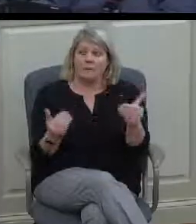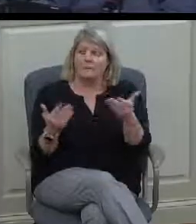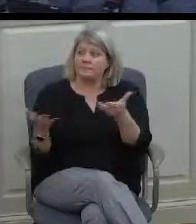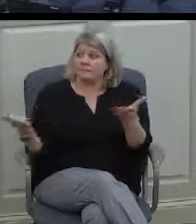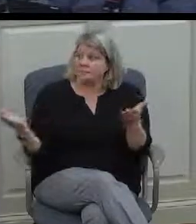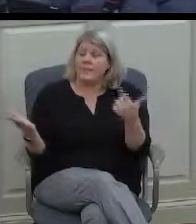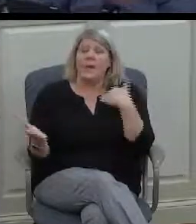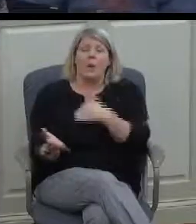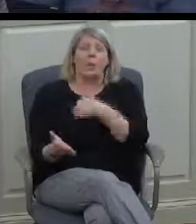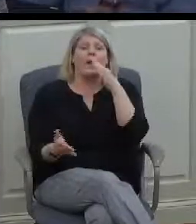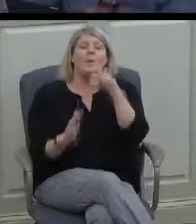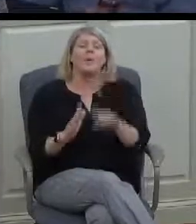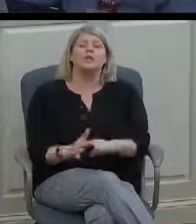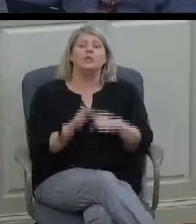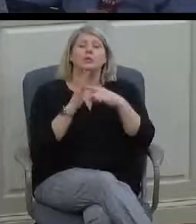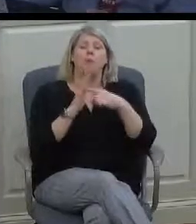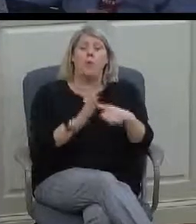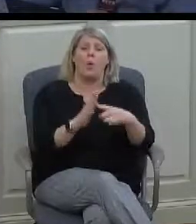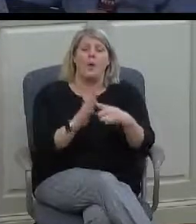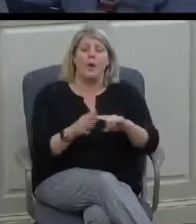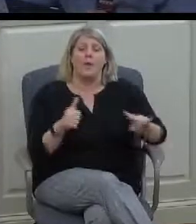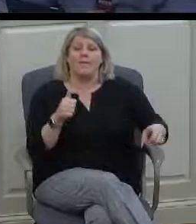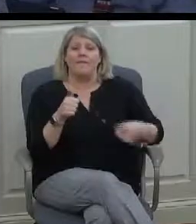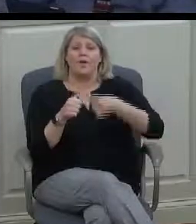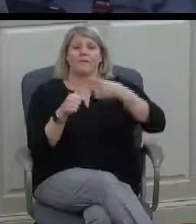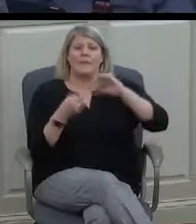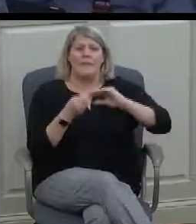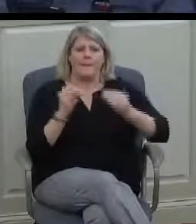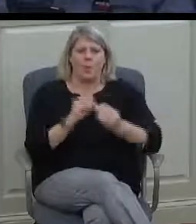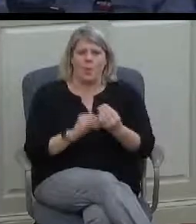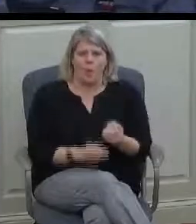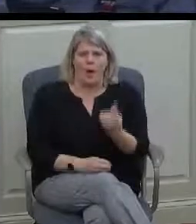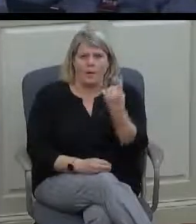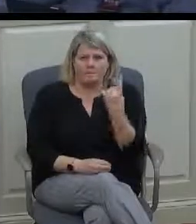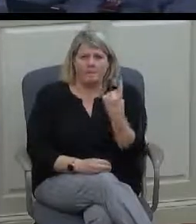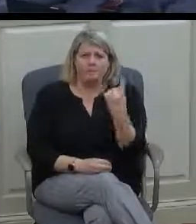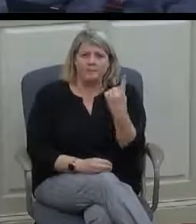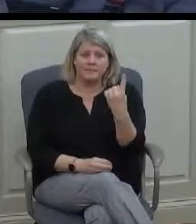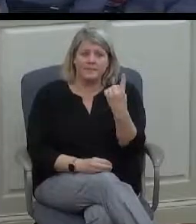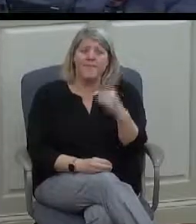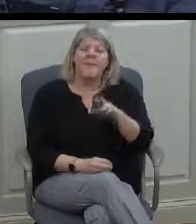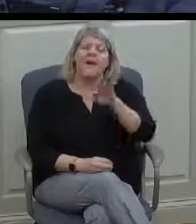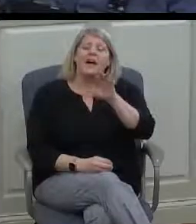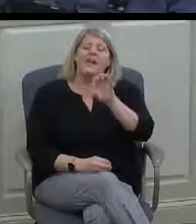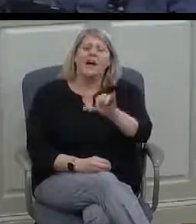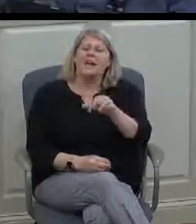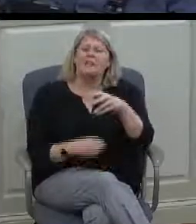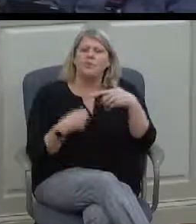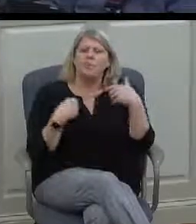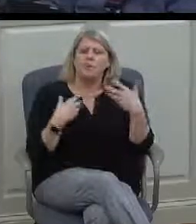And we will begin with item 1. And this is a